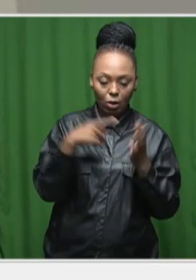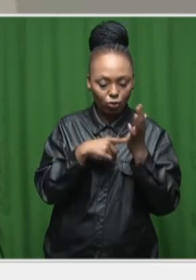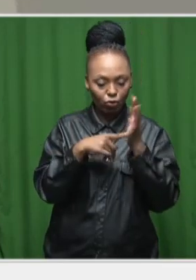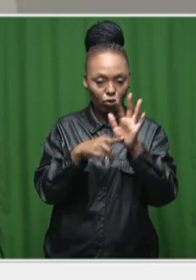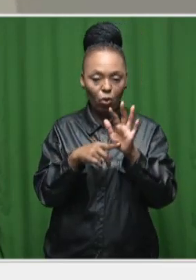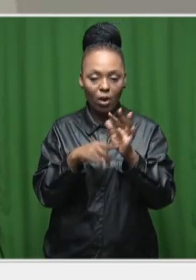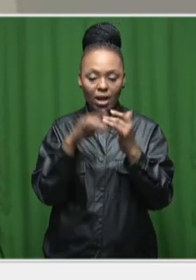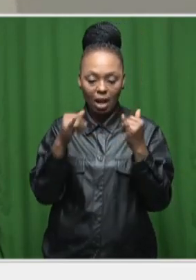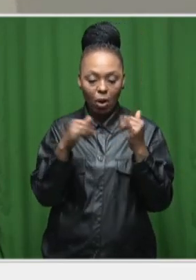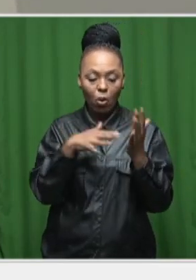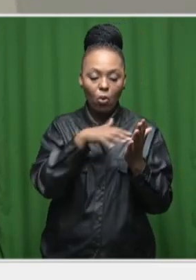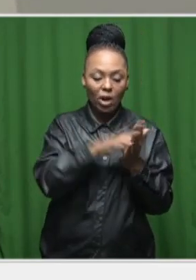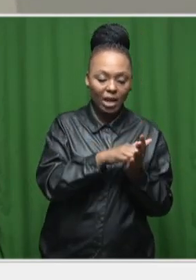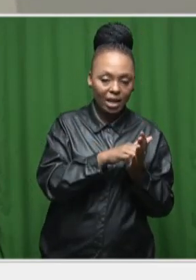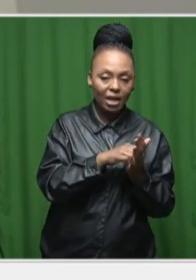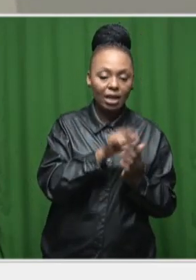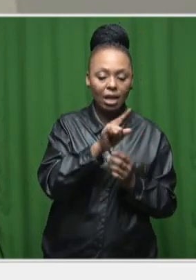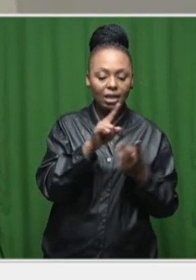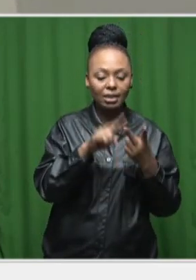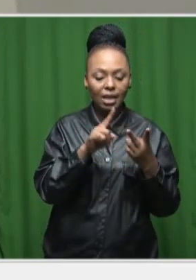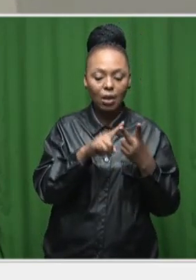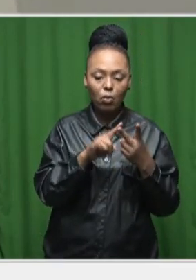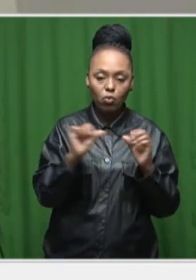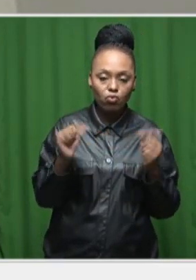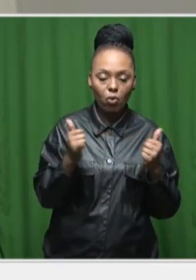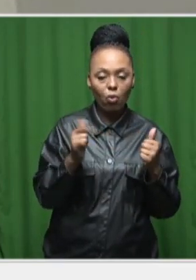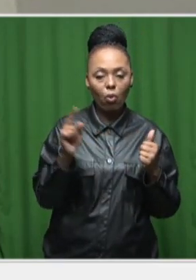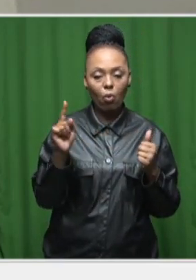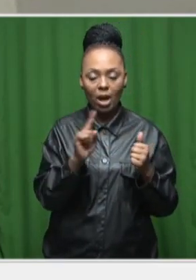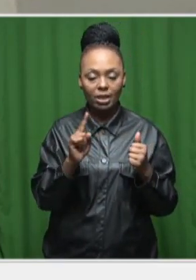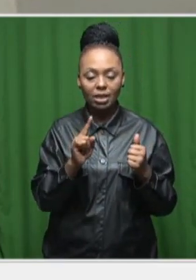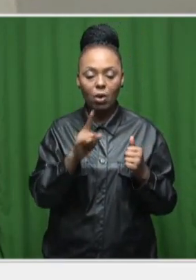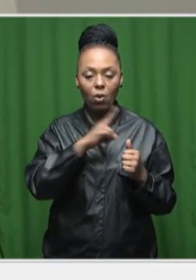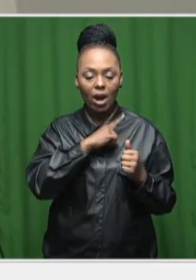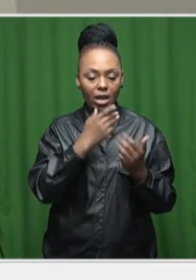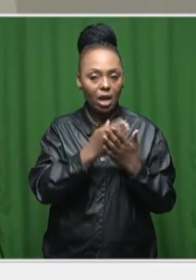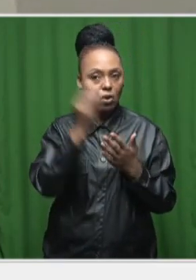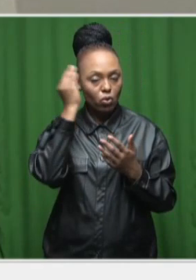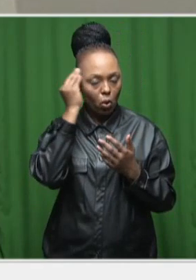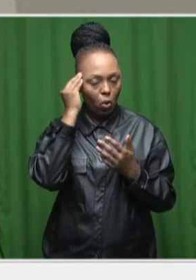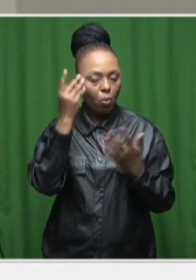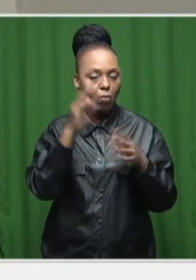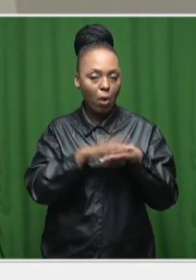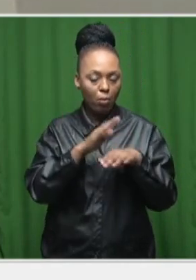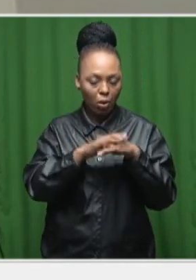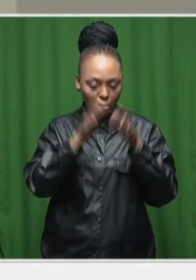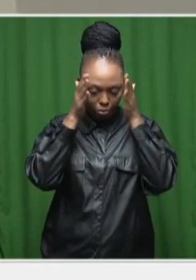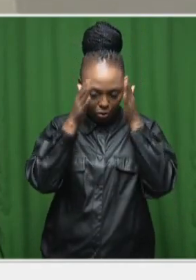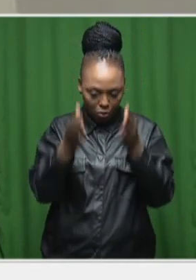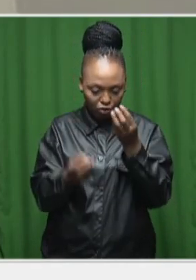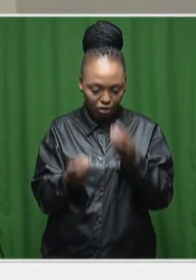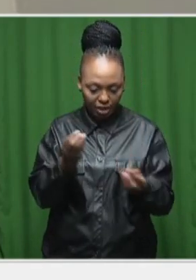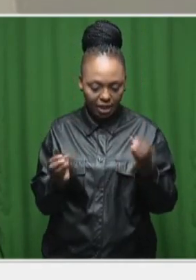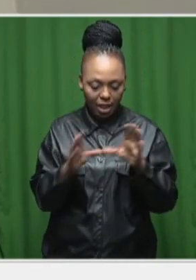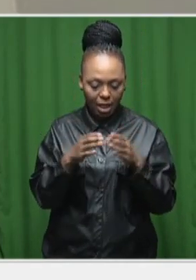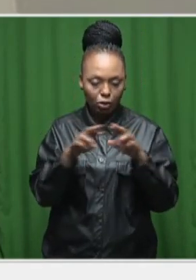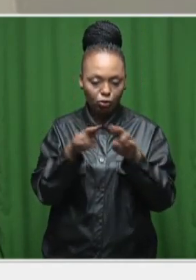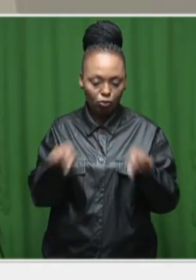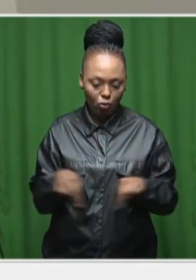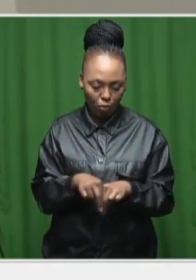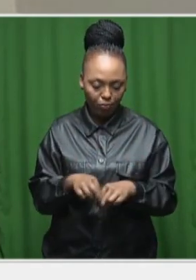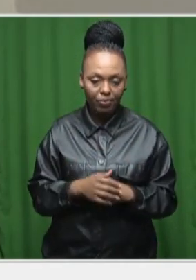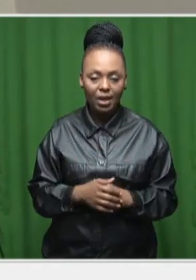are and what their weaknesses are, so that we know how to give extra attention to these children in the classroom.